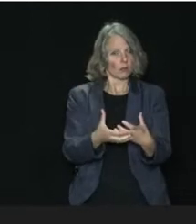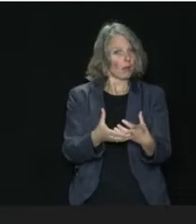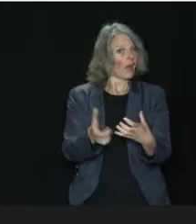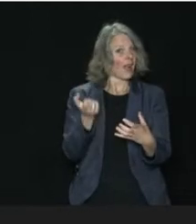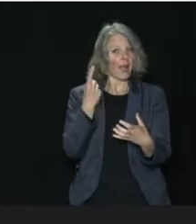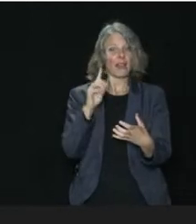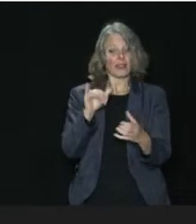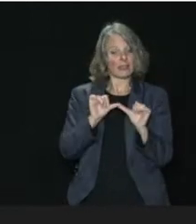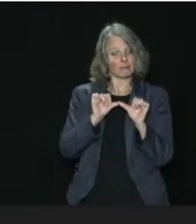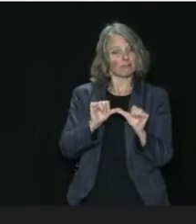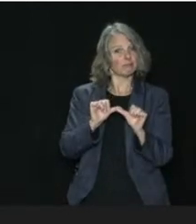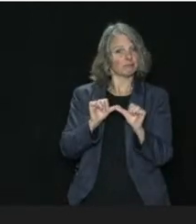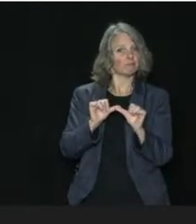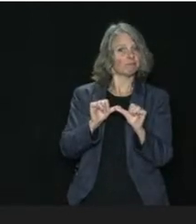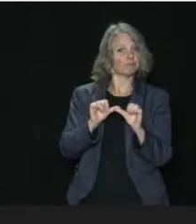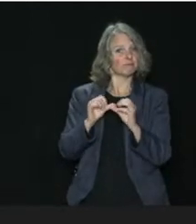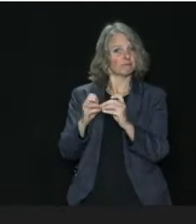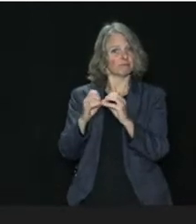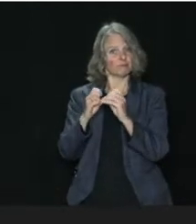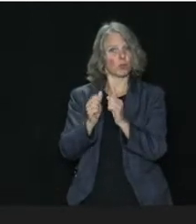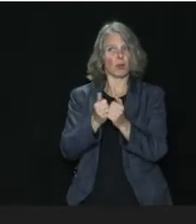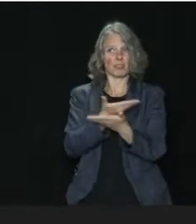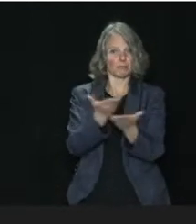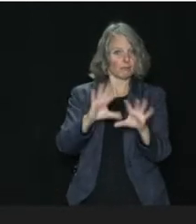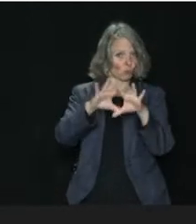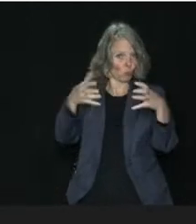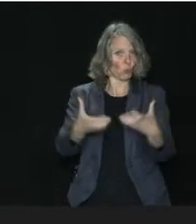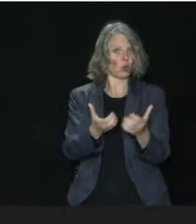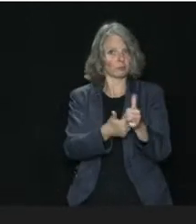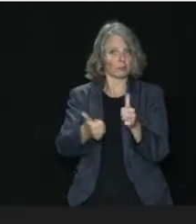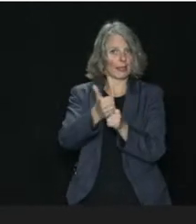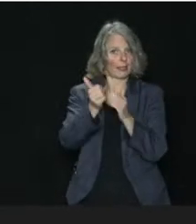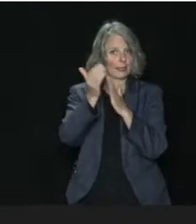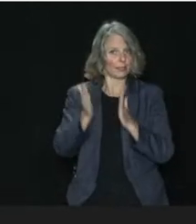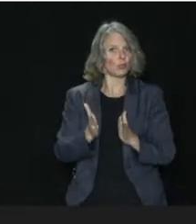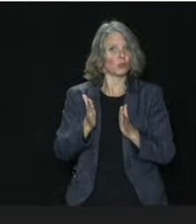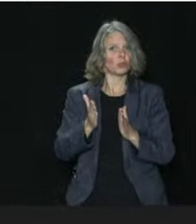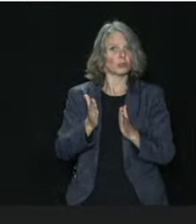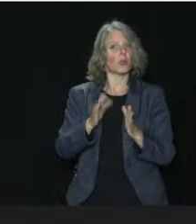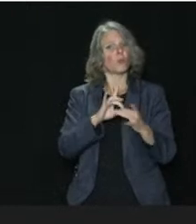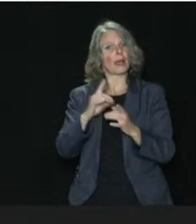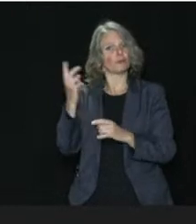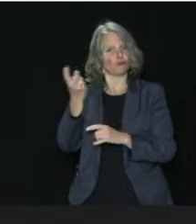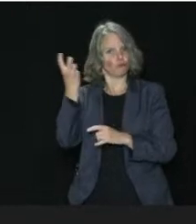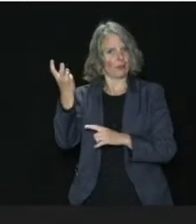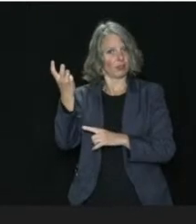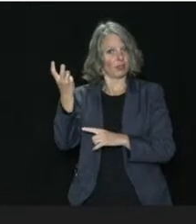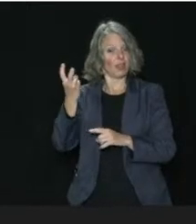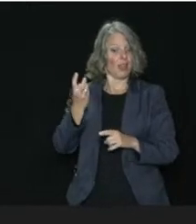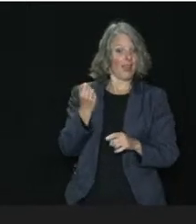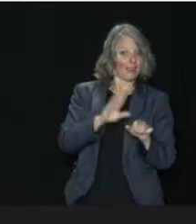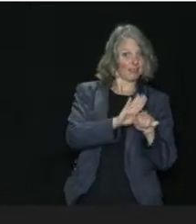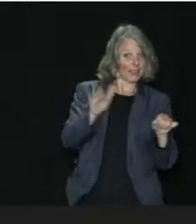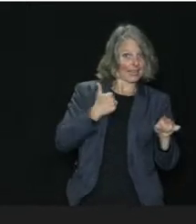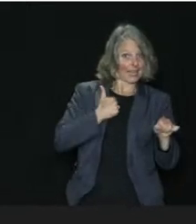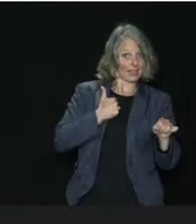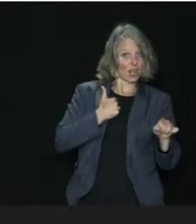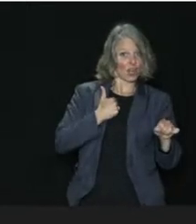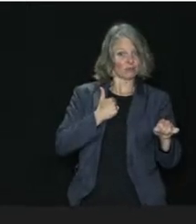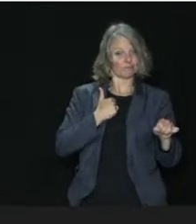that's ongoing with our counterparts in terms of travel abroad. But here within Canada,